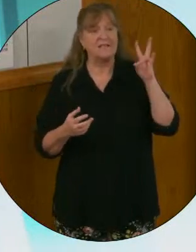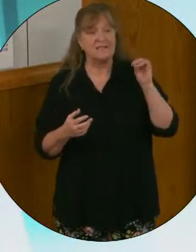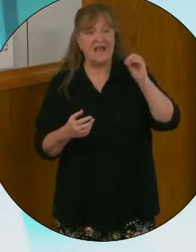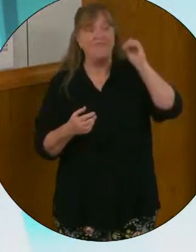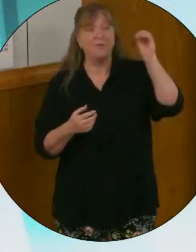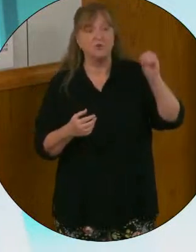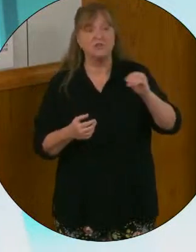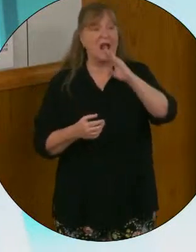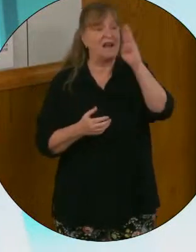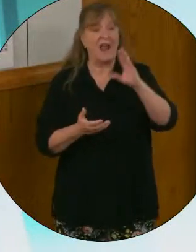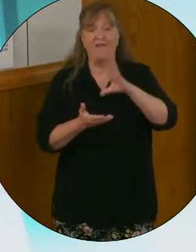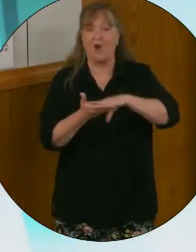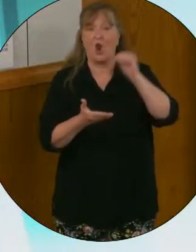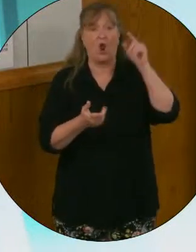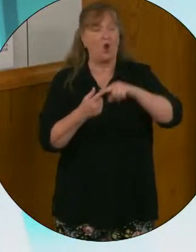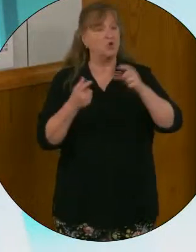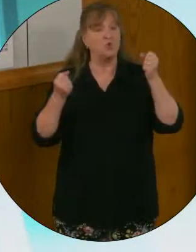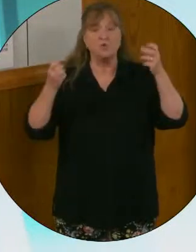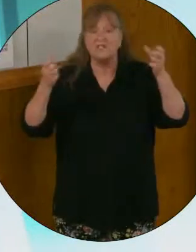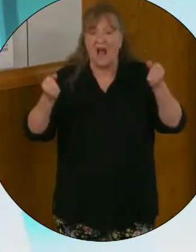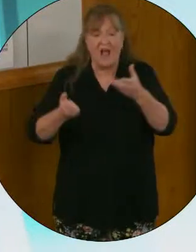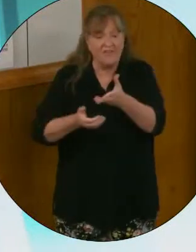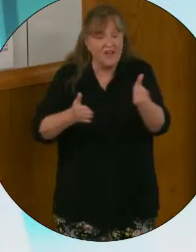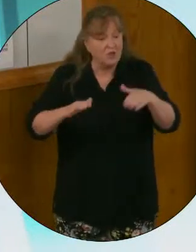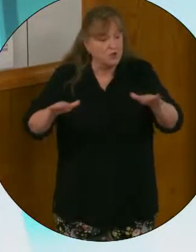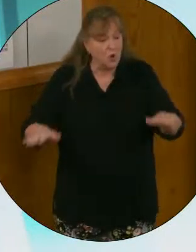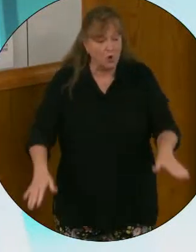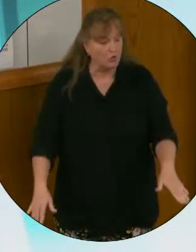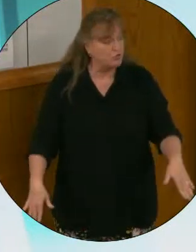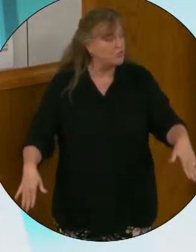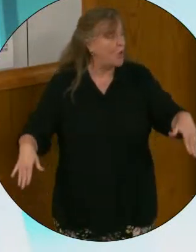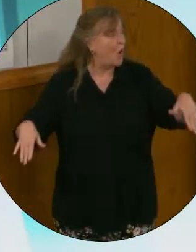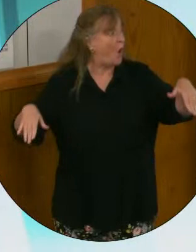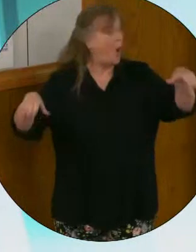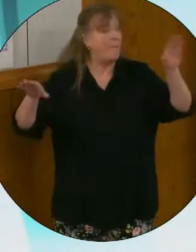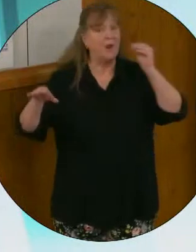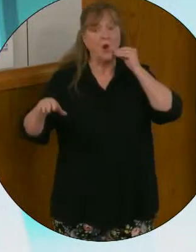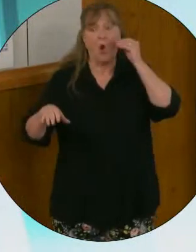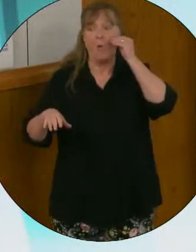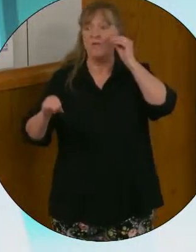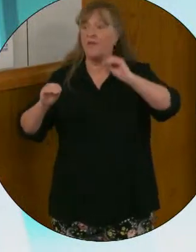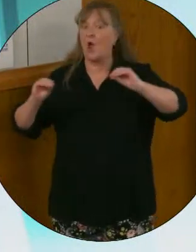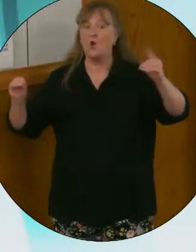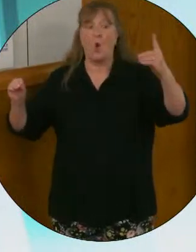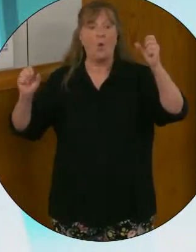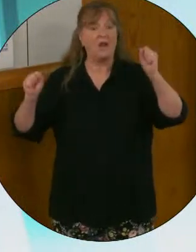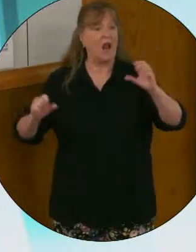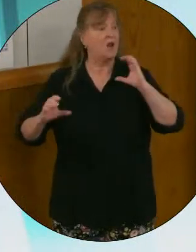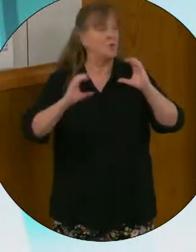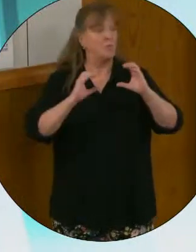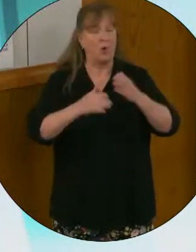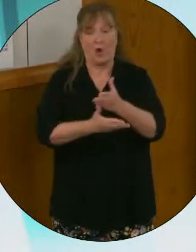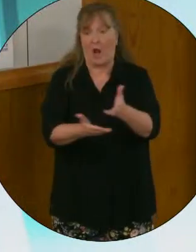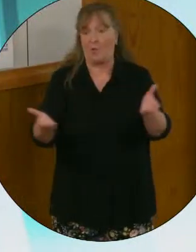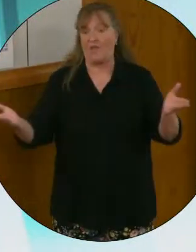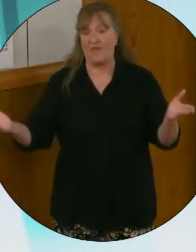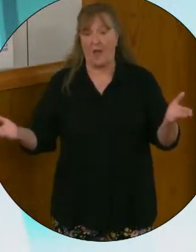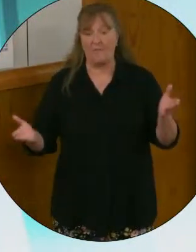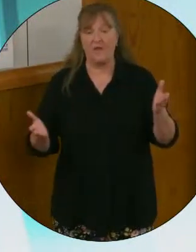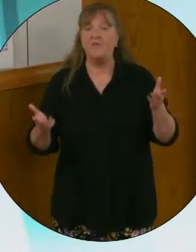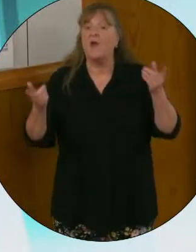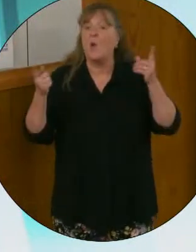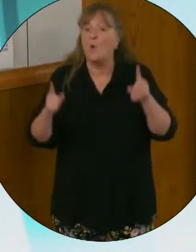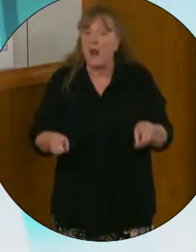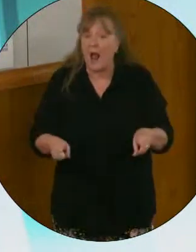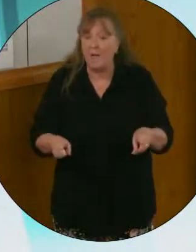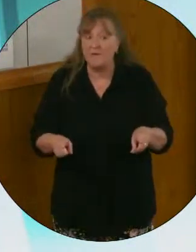70% never learn to sign. These children grow up in homes that no one communicates with them. Then what happens